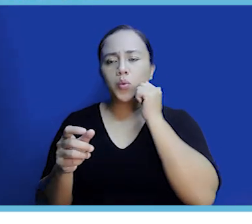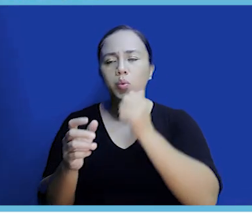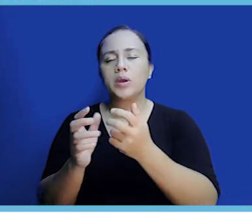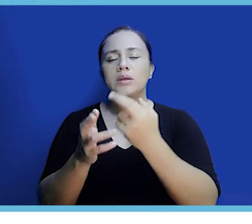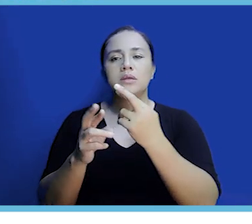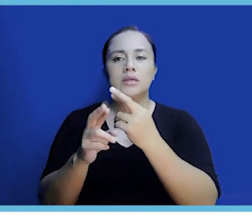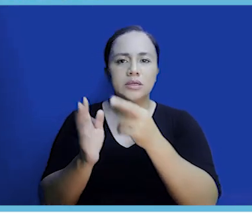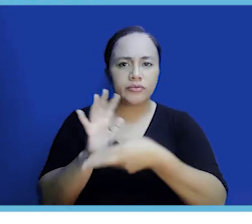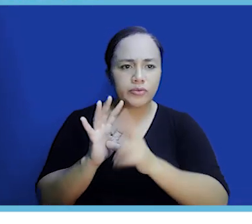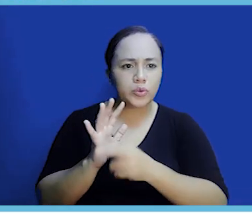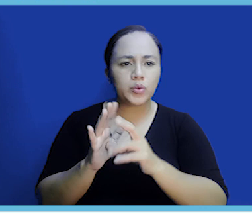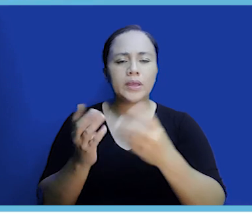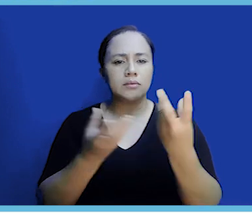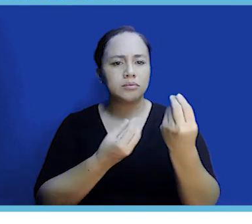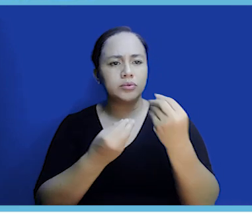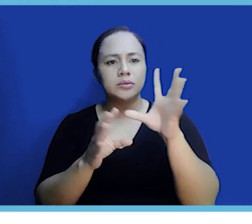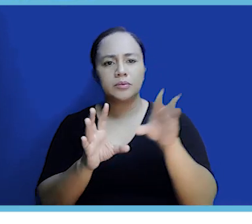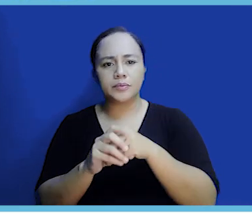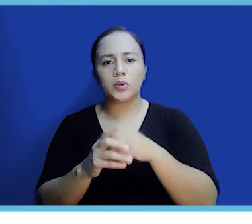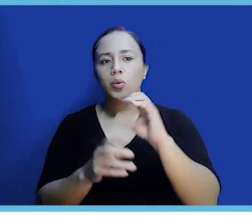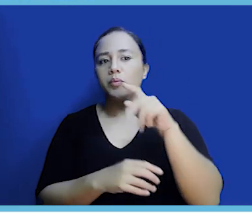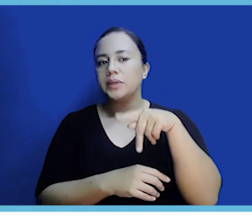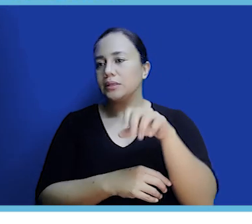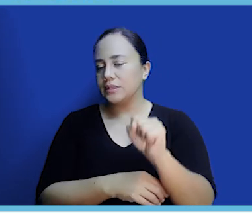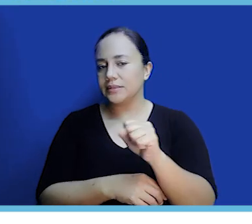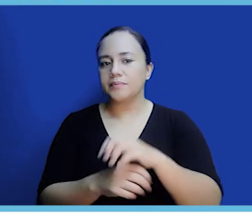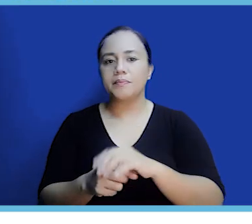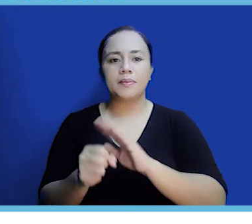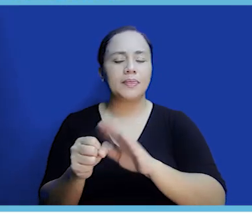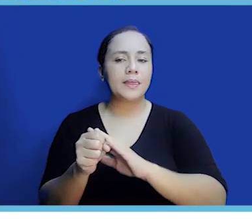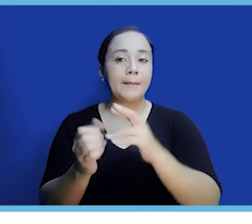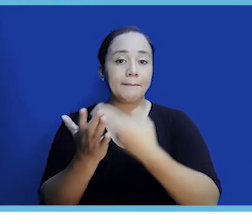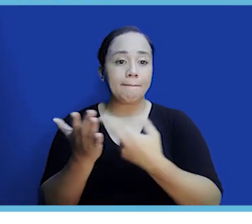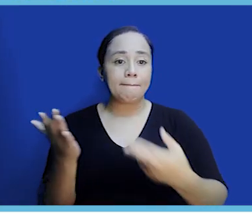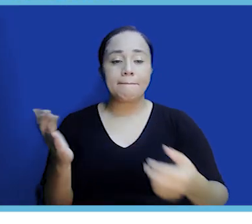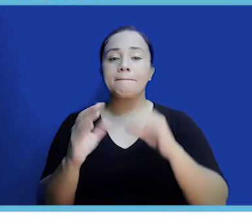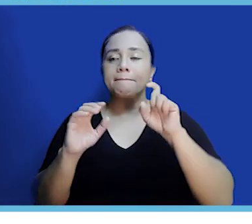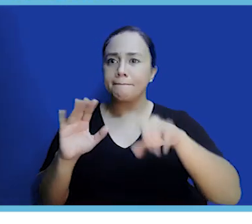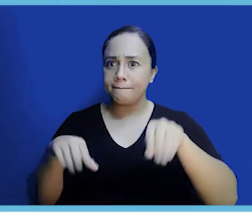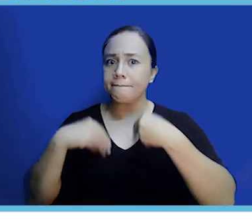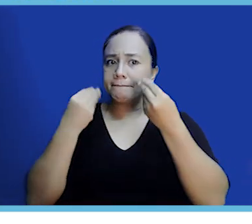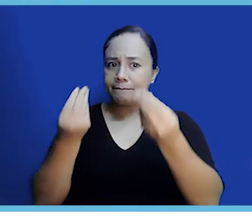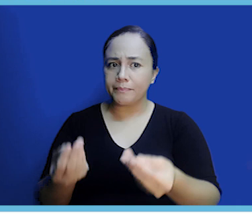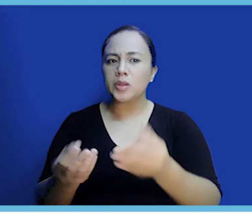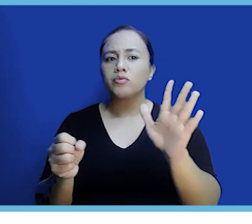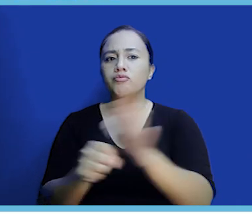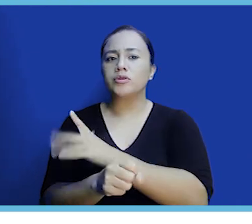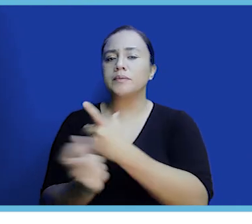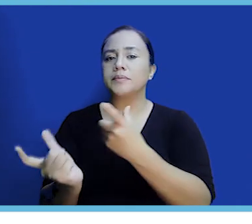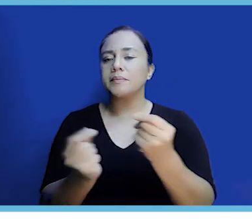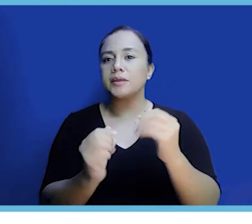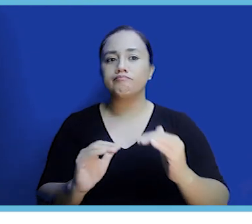be regularly reviewed and updated with the active involvement of OPDs. And adequate resources must be